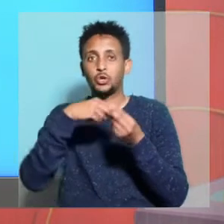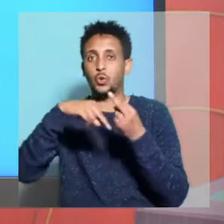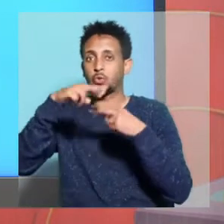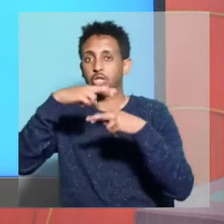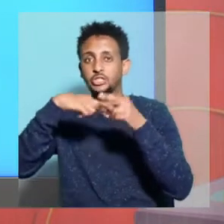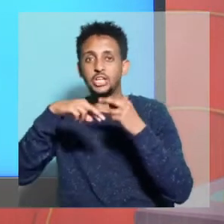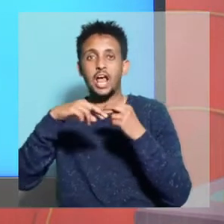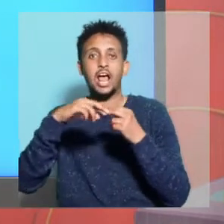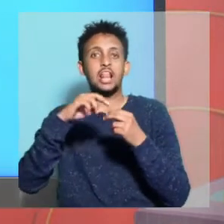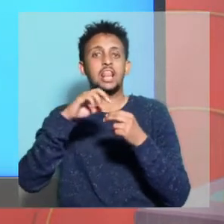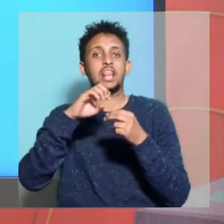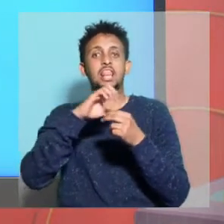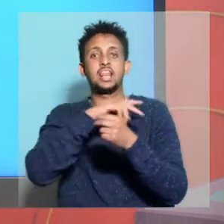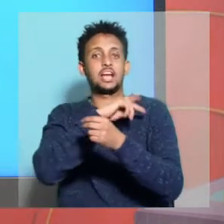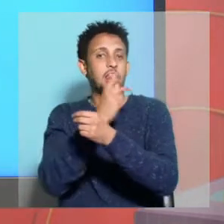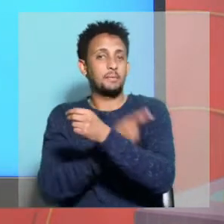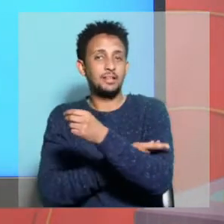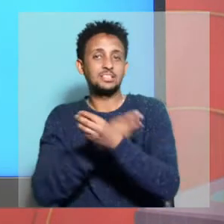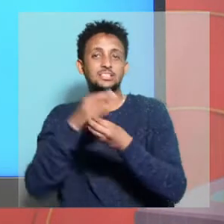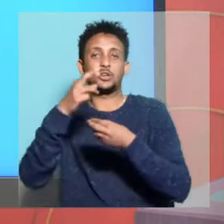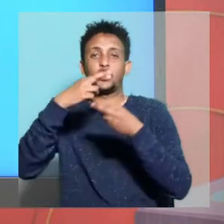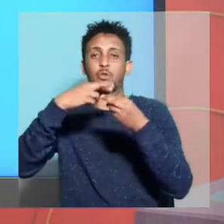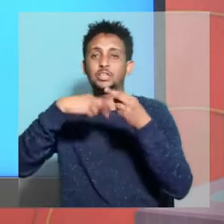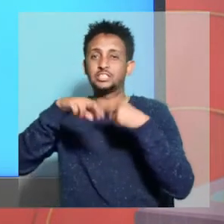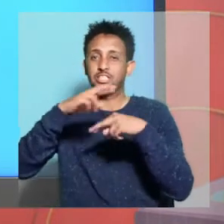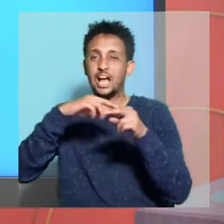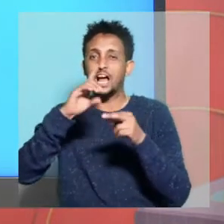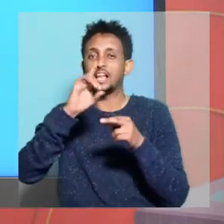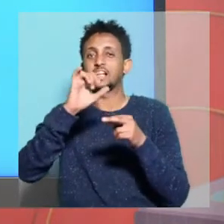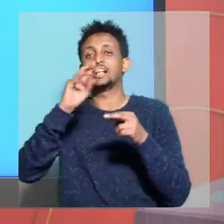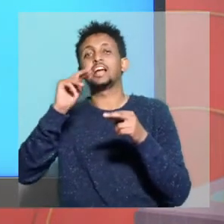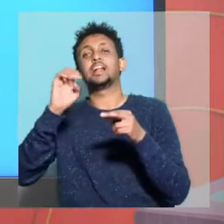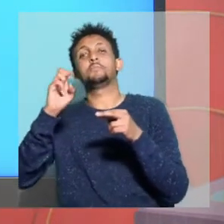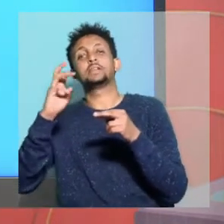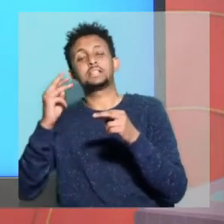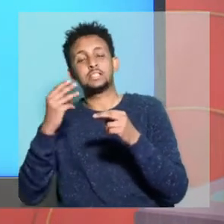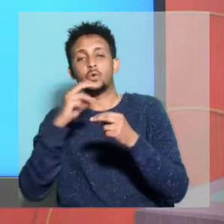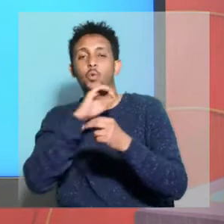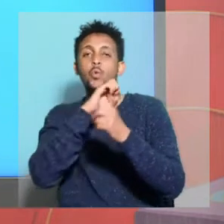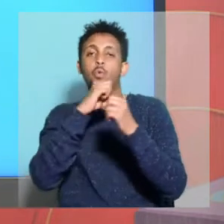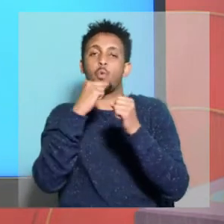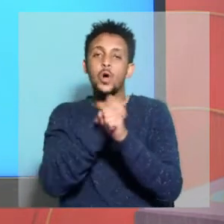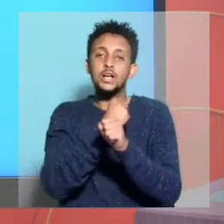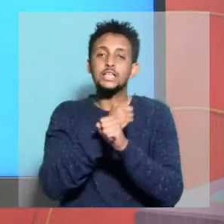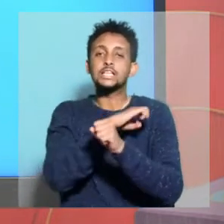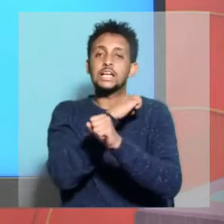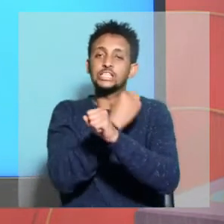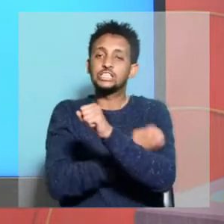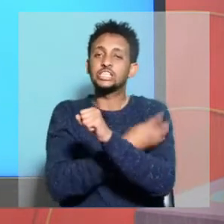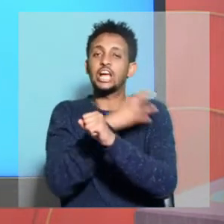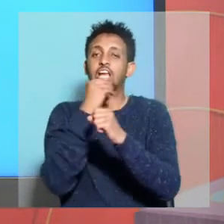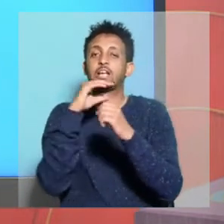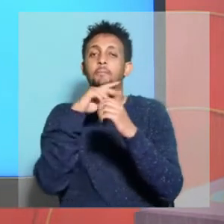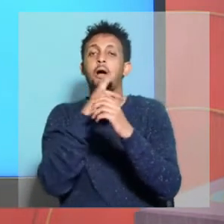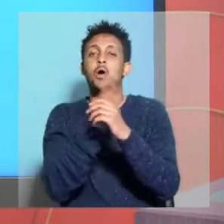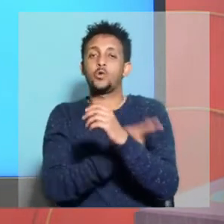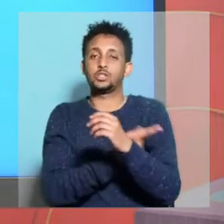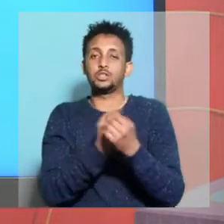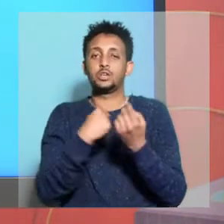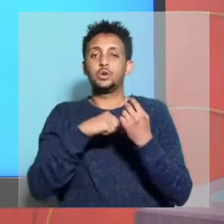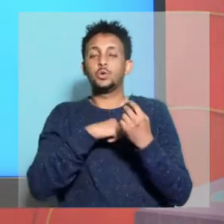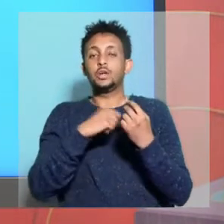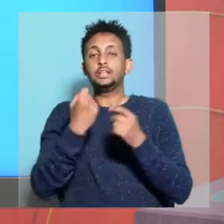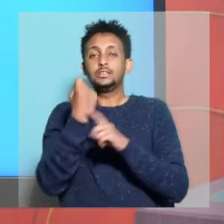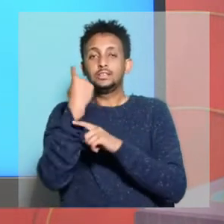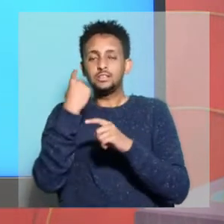rotational kinematics, rotational dynamics, rotational work, energy, and power. And at last, we have tried to see